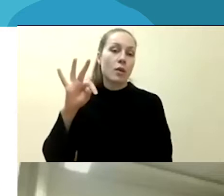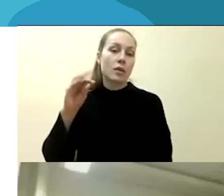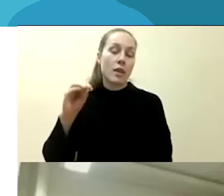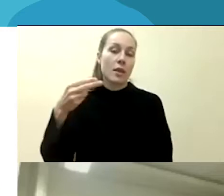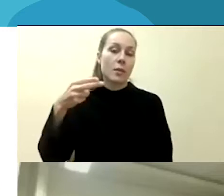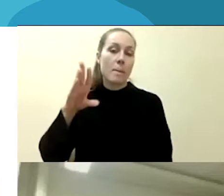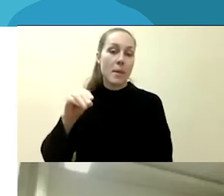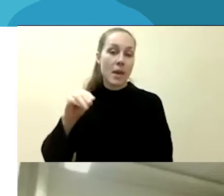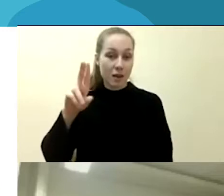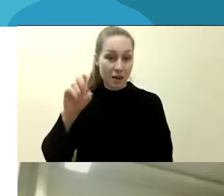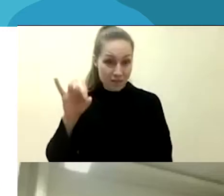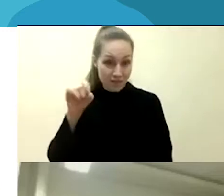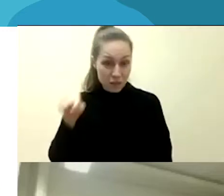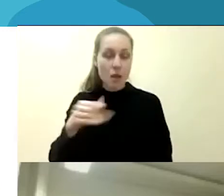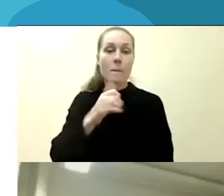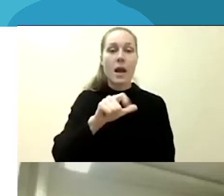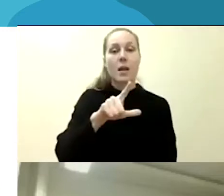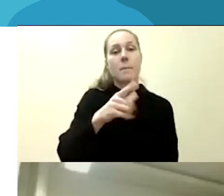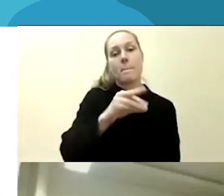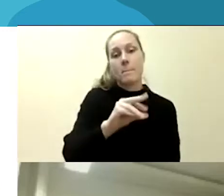crimes unit, they should have appointed